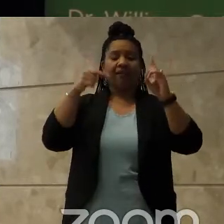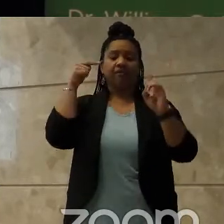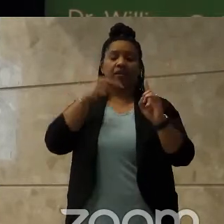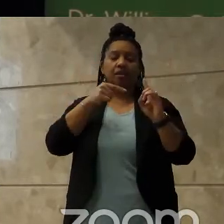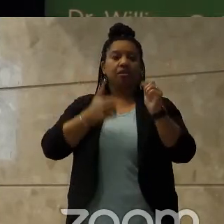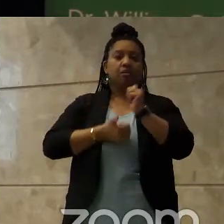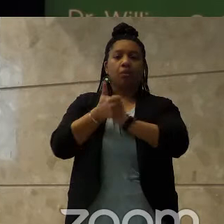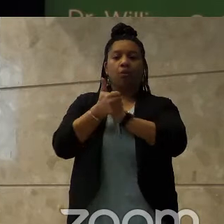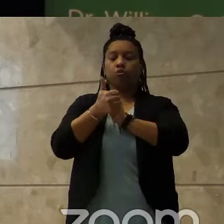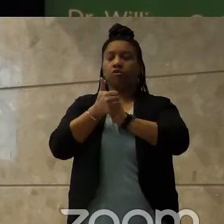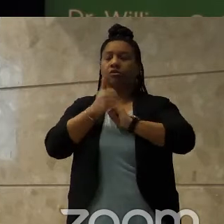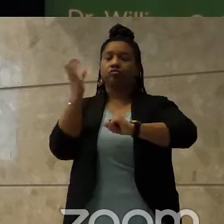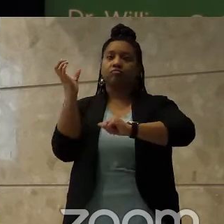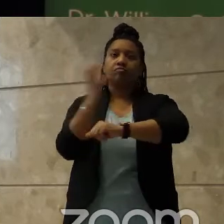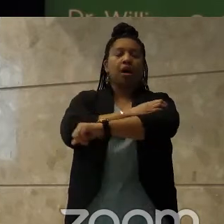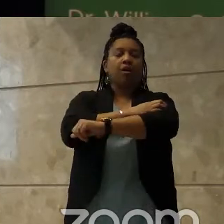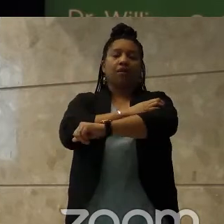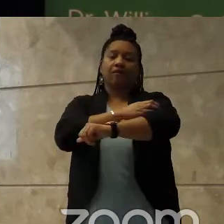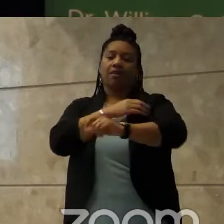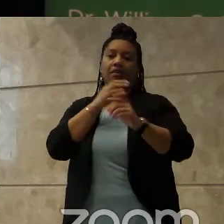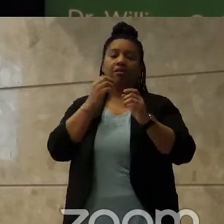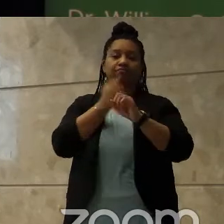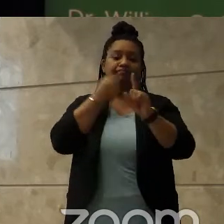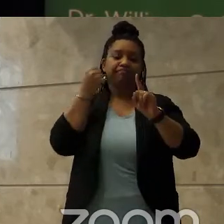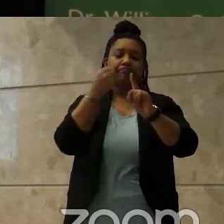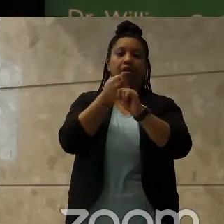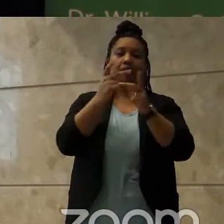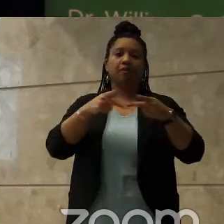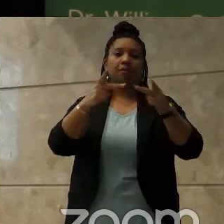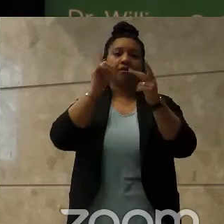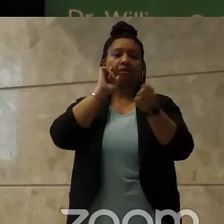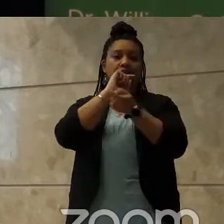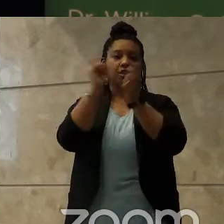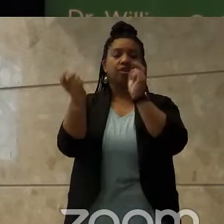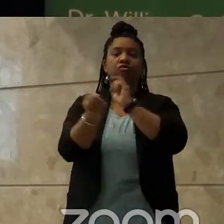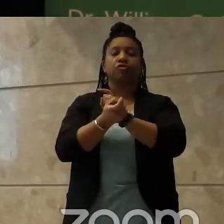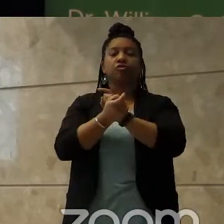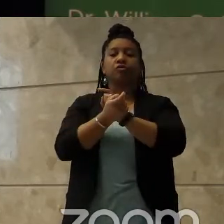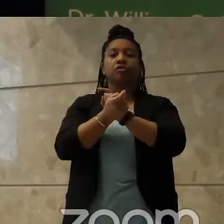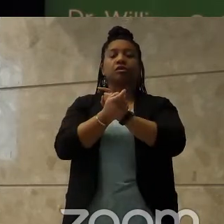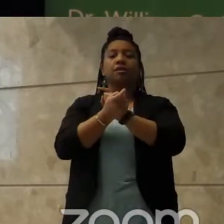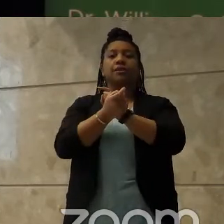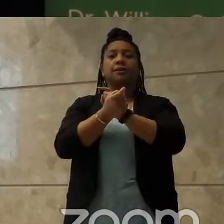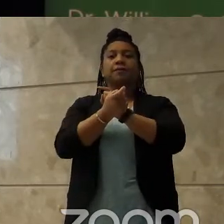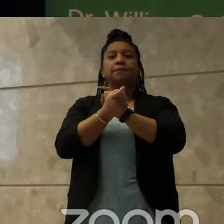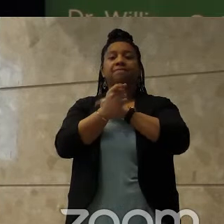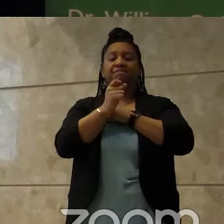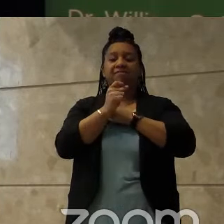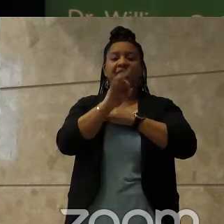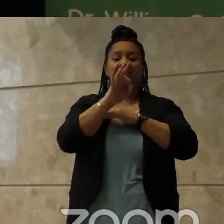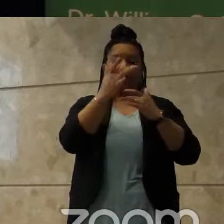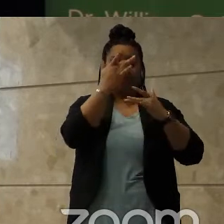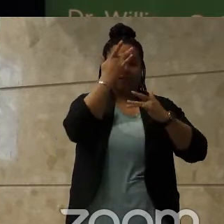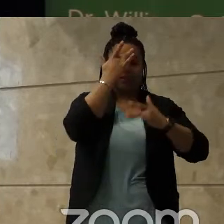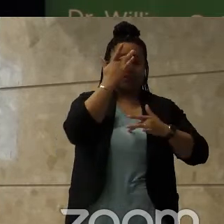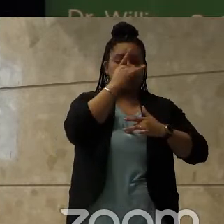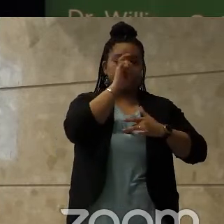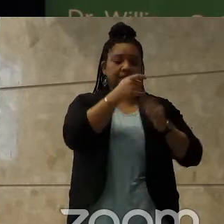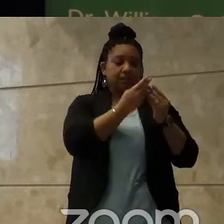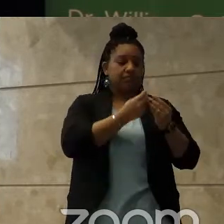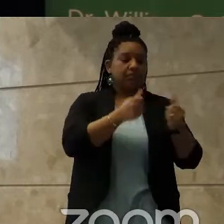powerful, most potent place of change. If there's a disease, the cure, the